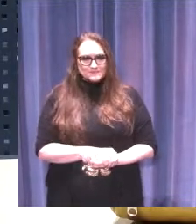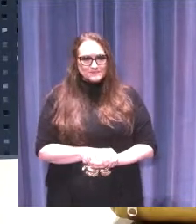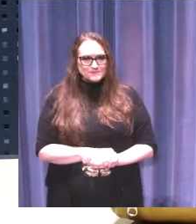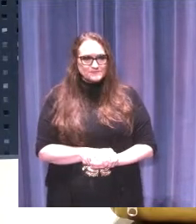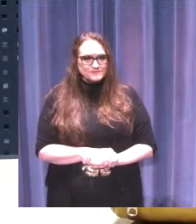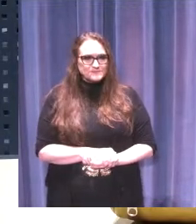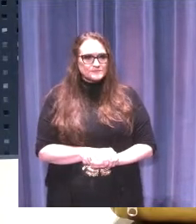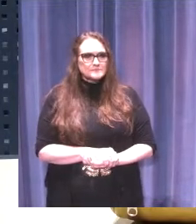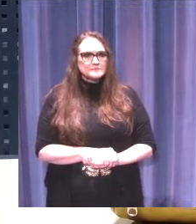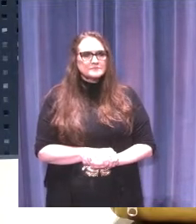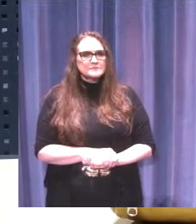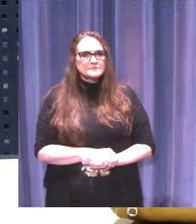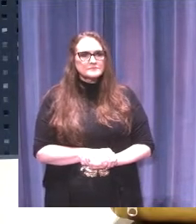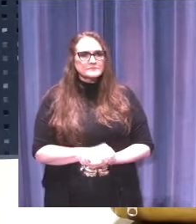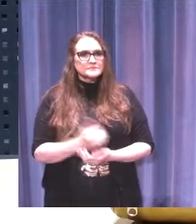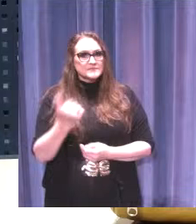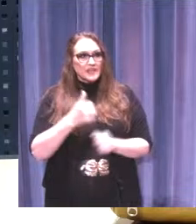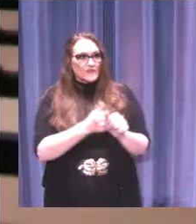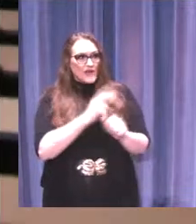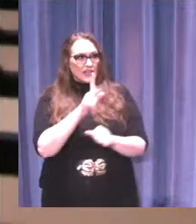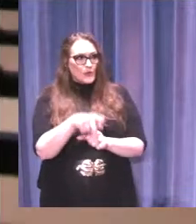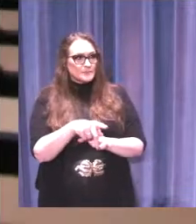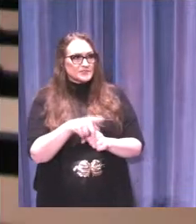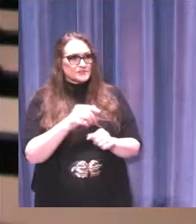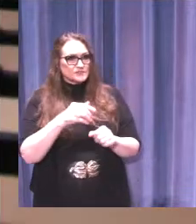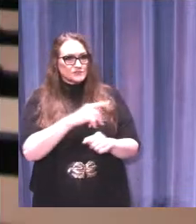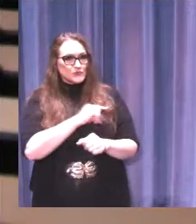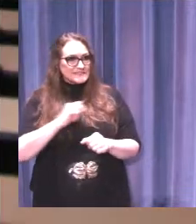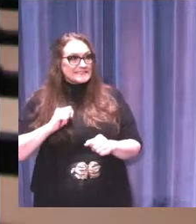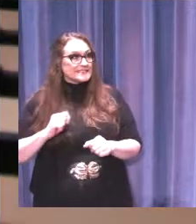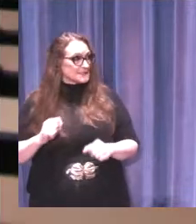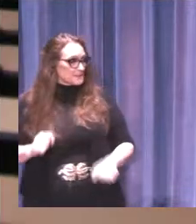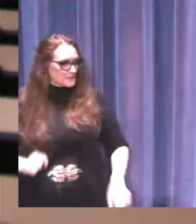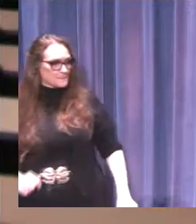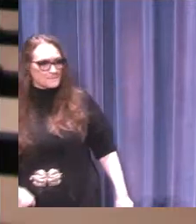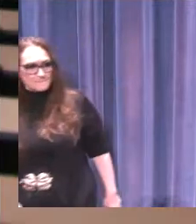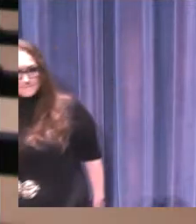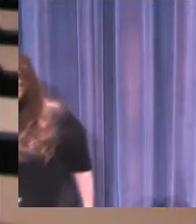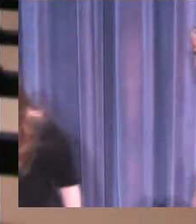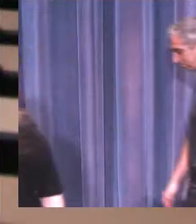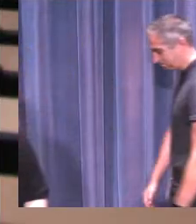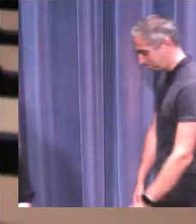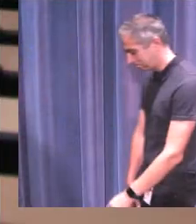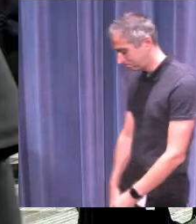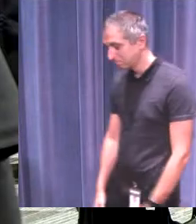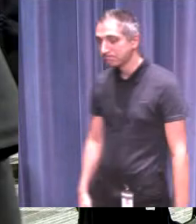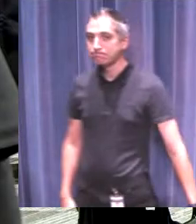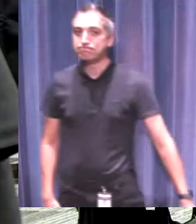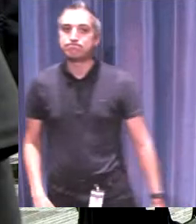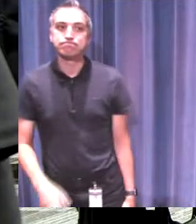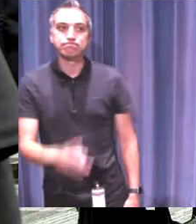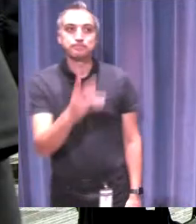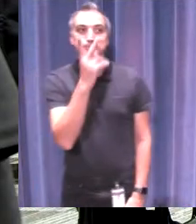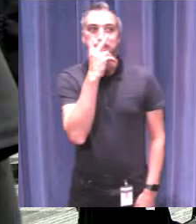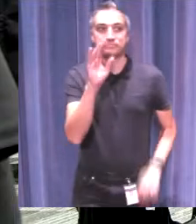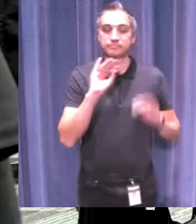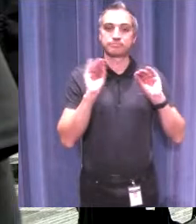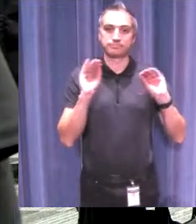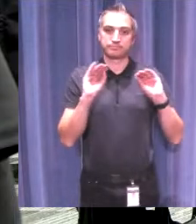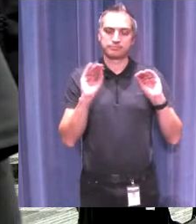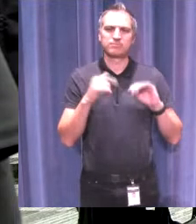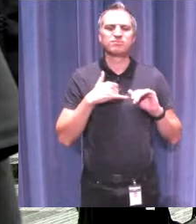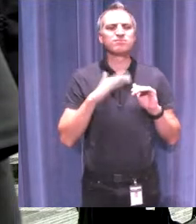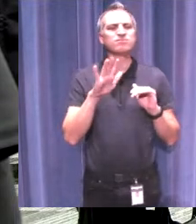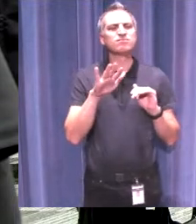follow-up. Any follow-ups, trustees? Seeing none? How do you see the role of